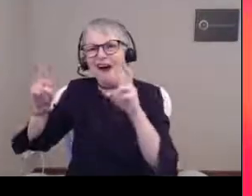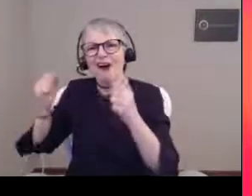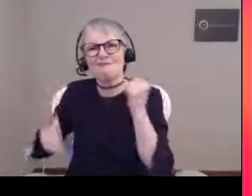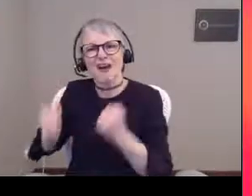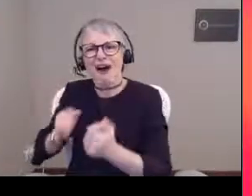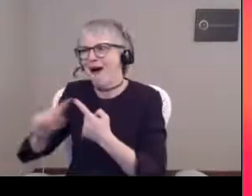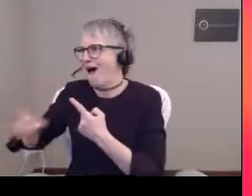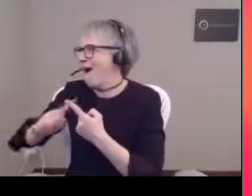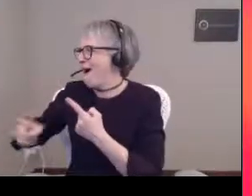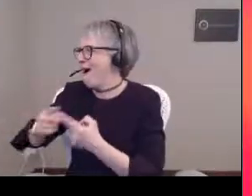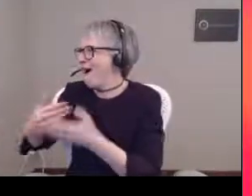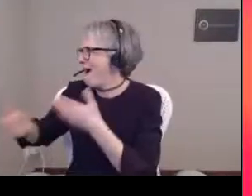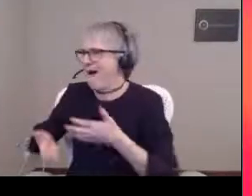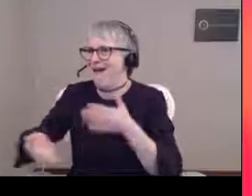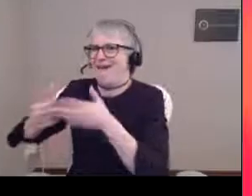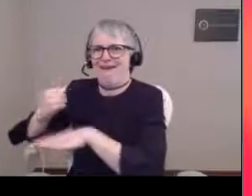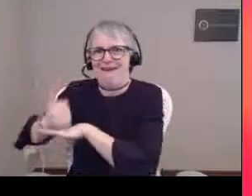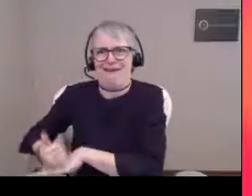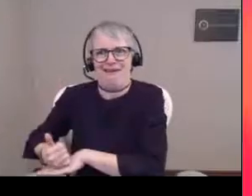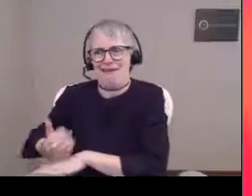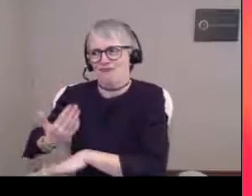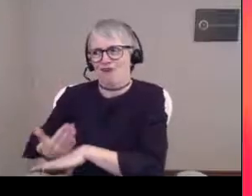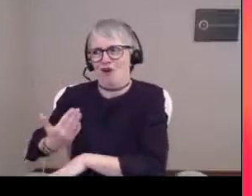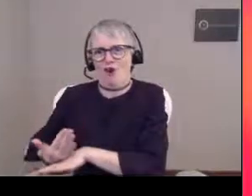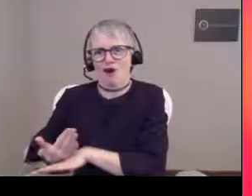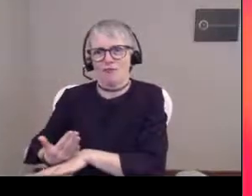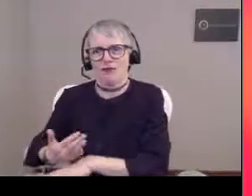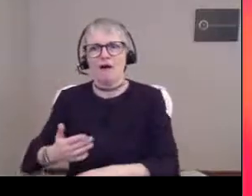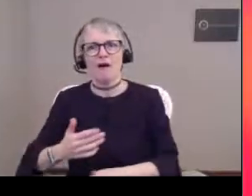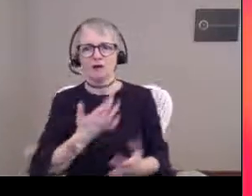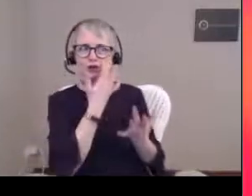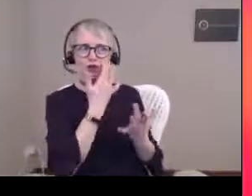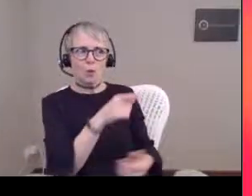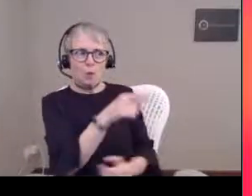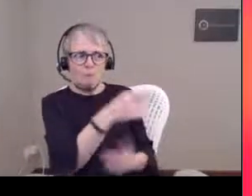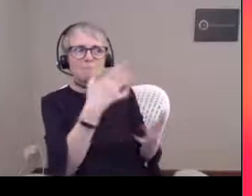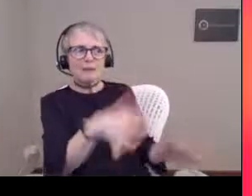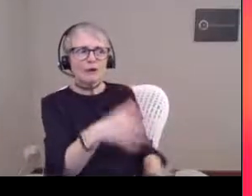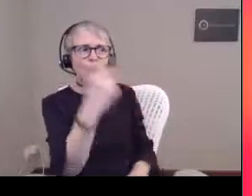that just highlights, okay, they've really thought about it and they've actually,